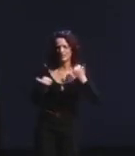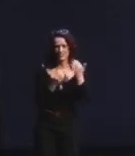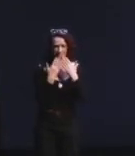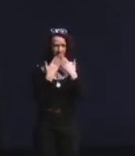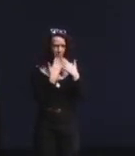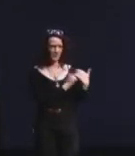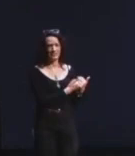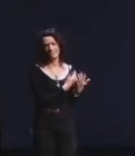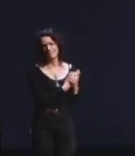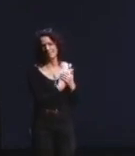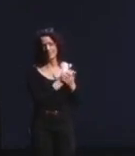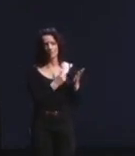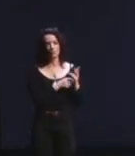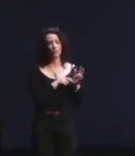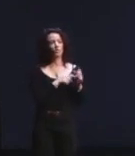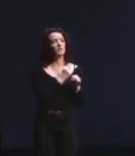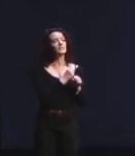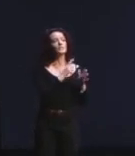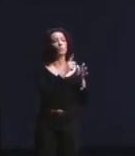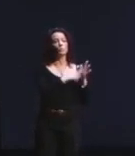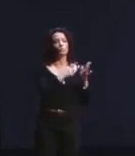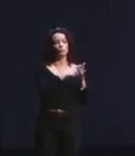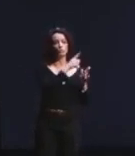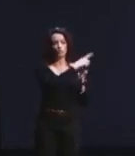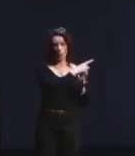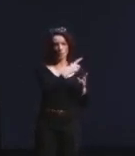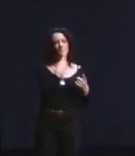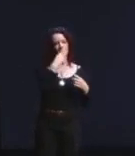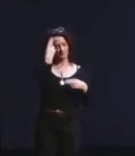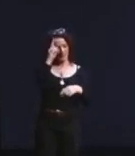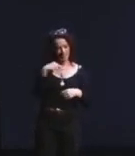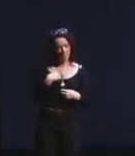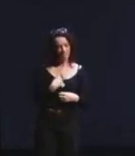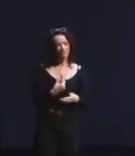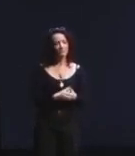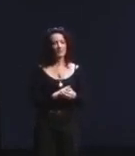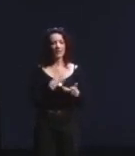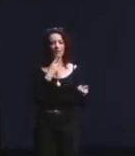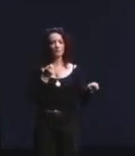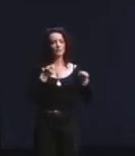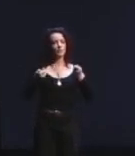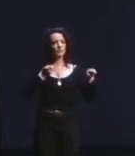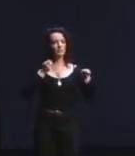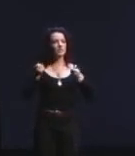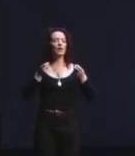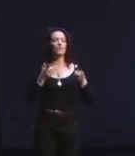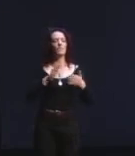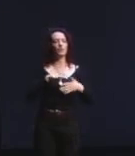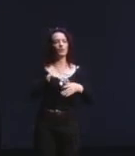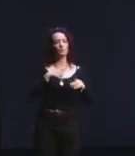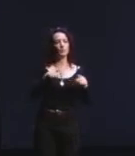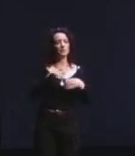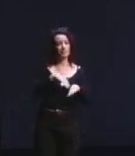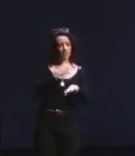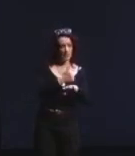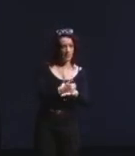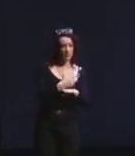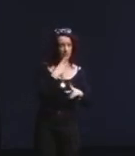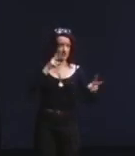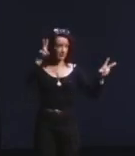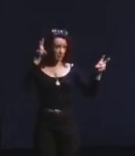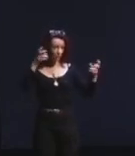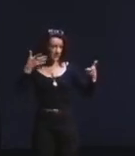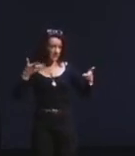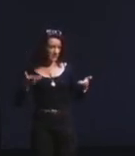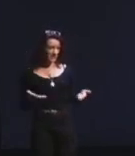talk. So my name is Jo Yi Cheung. You can call me Jo. And I'm the director of the Olympias Music Foundation. And the topic of my talk